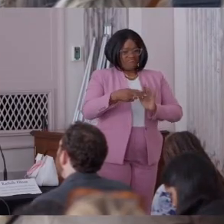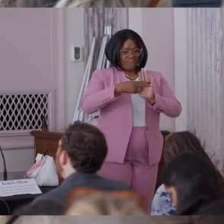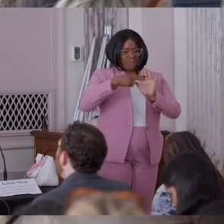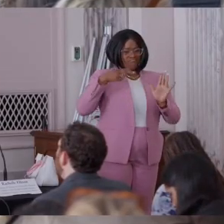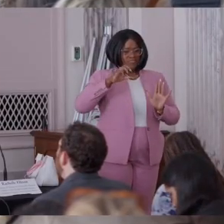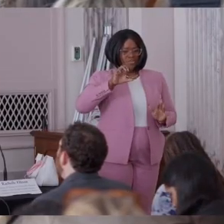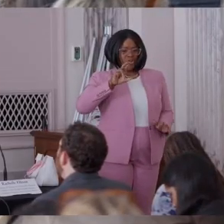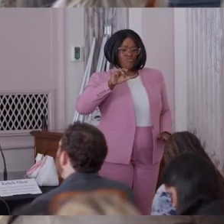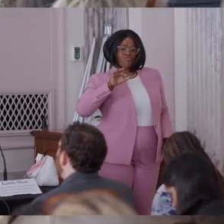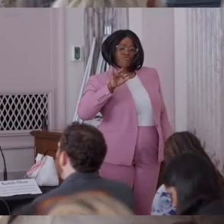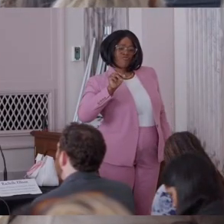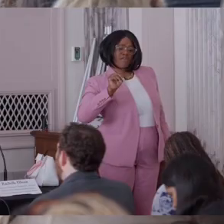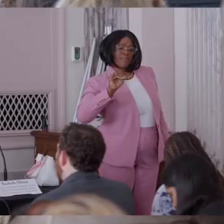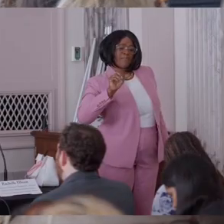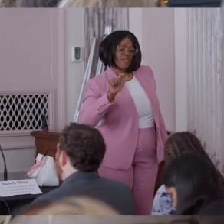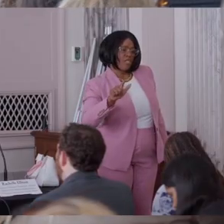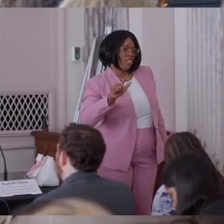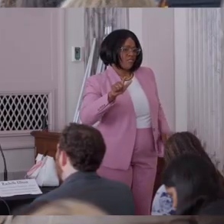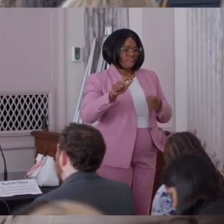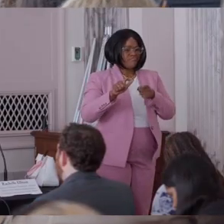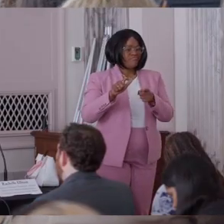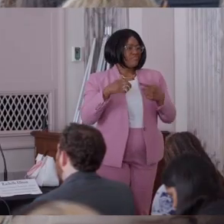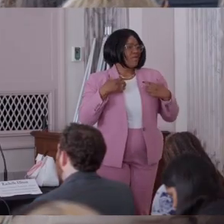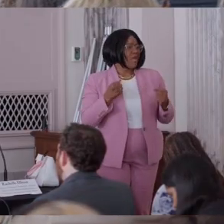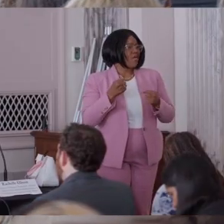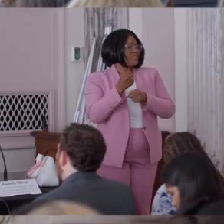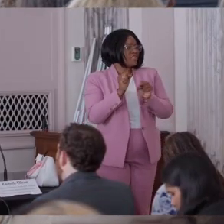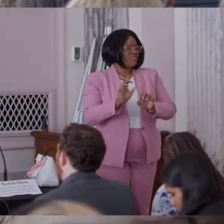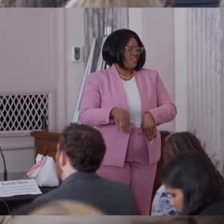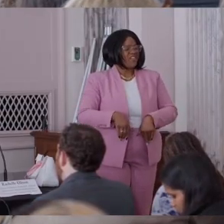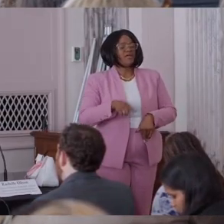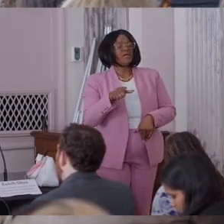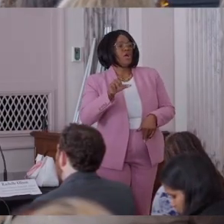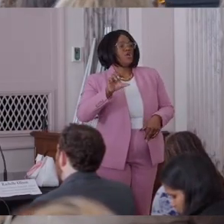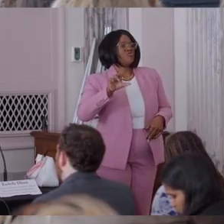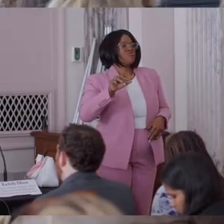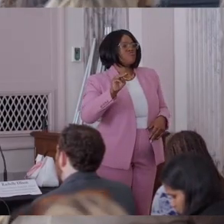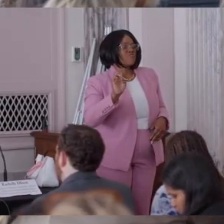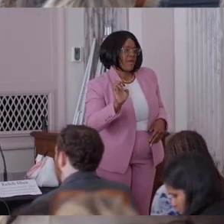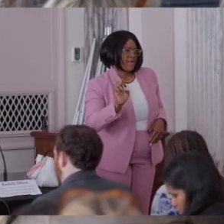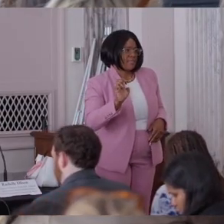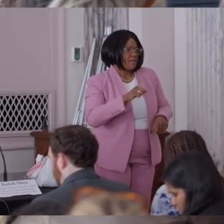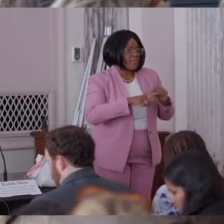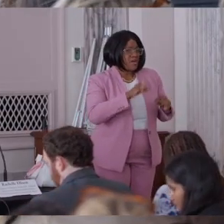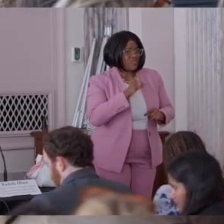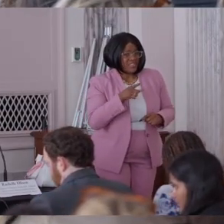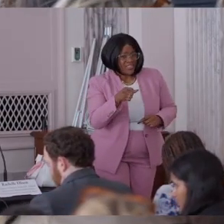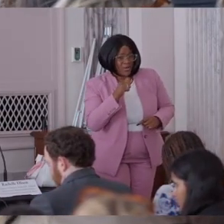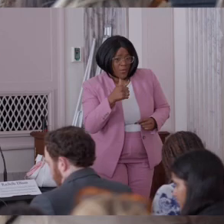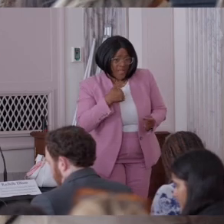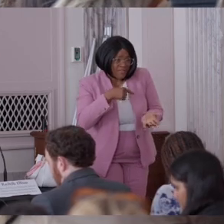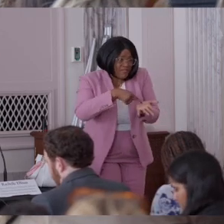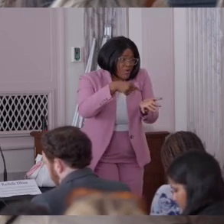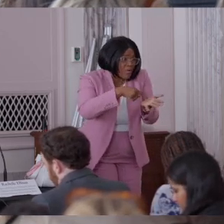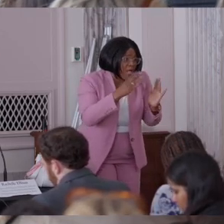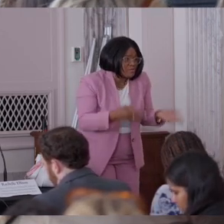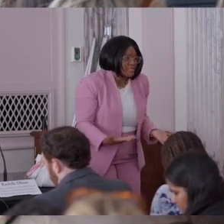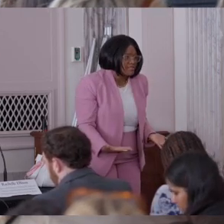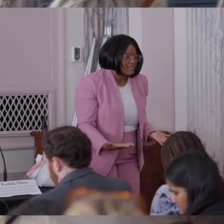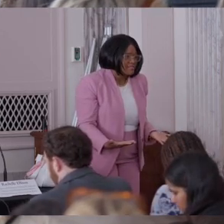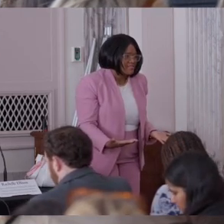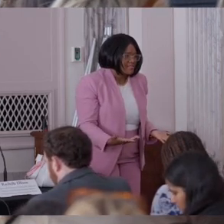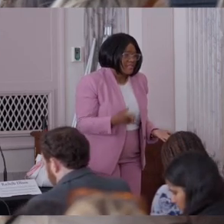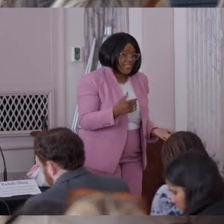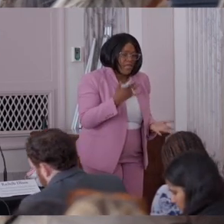criminalization and health and safety and criminalization versus the underlying causes, which are the lack of affordable housing